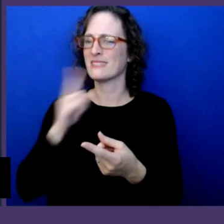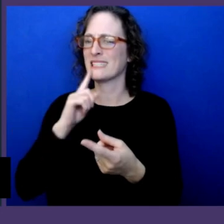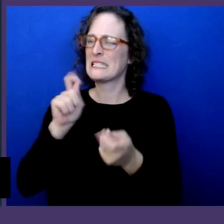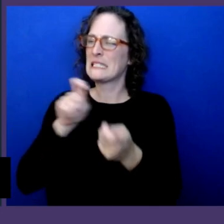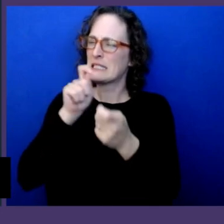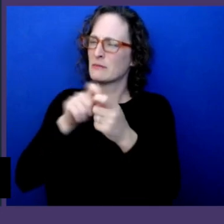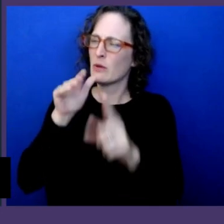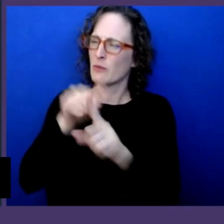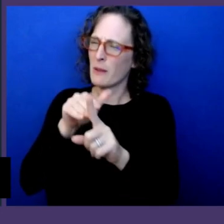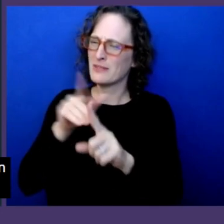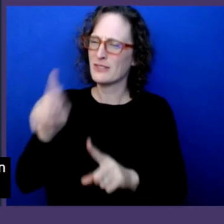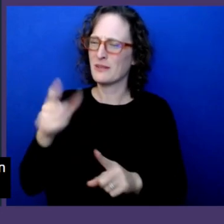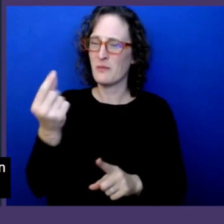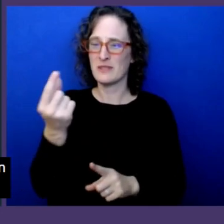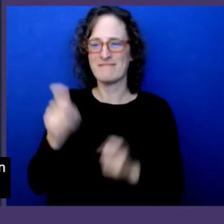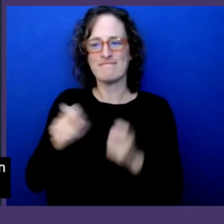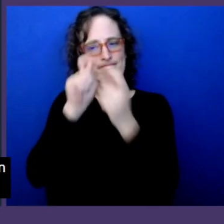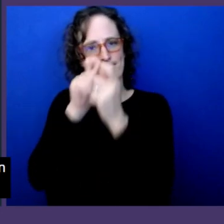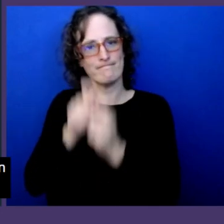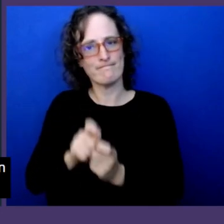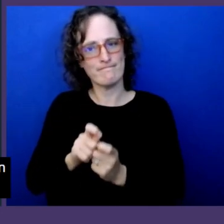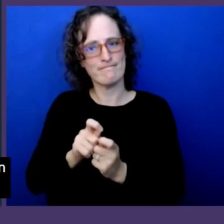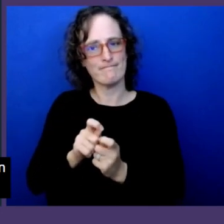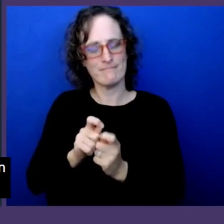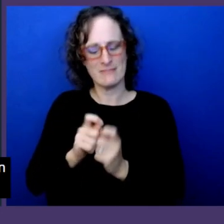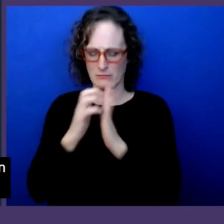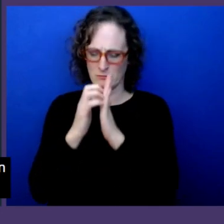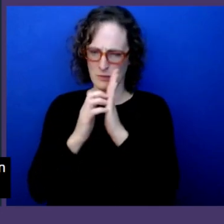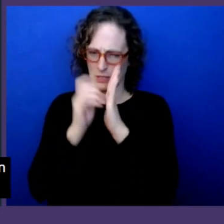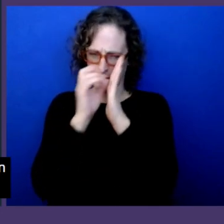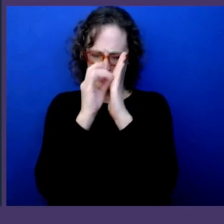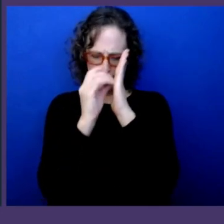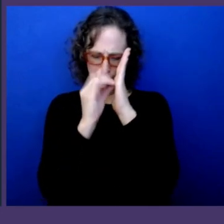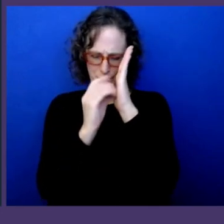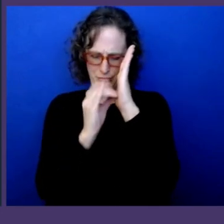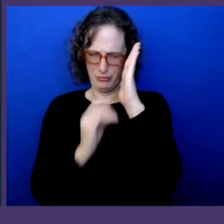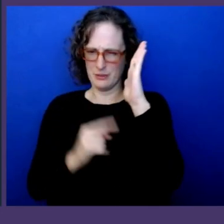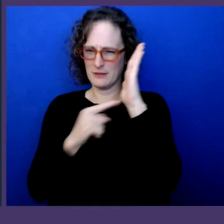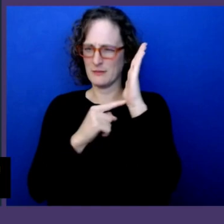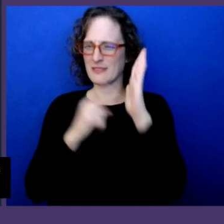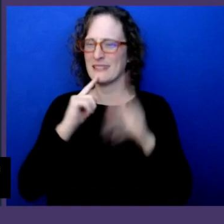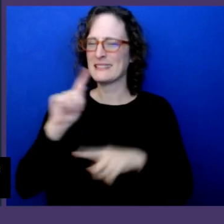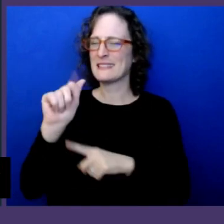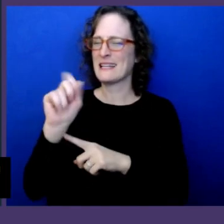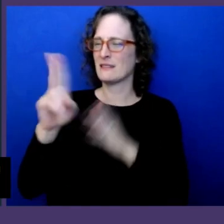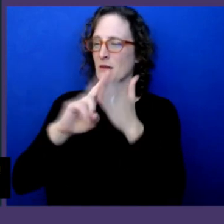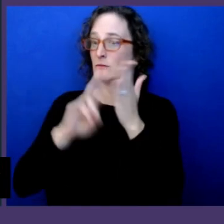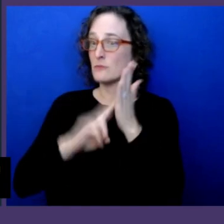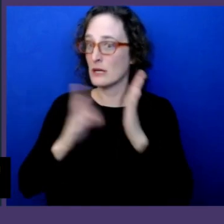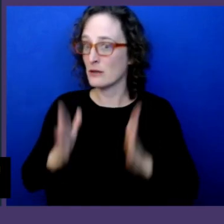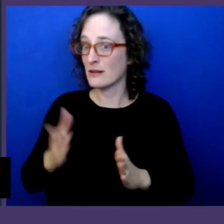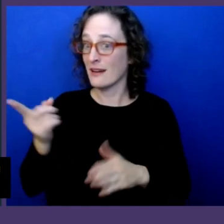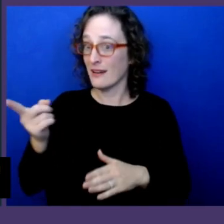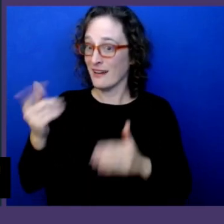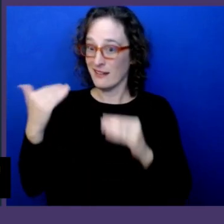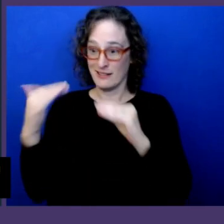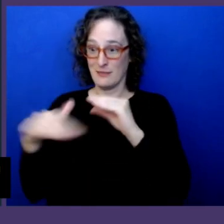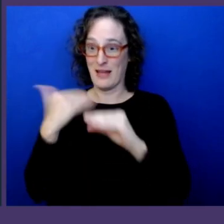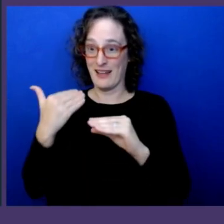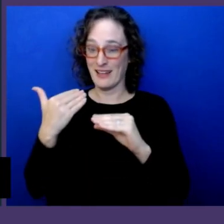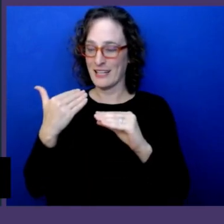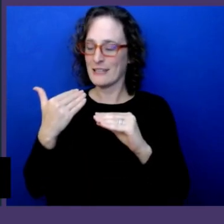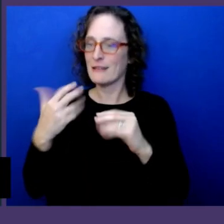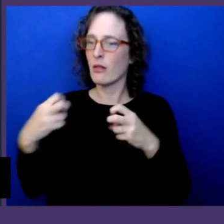instructions. Think along the lines of what would you tell a task contractor if they can't email you back? But then also keep in mind that a task contractor is a